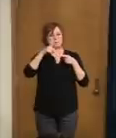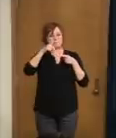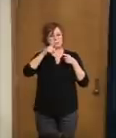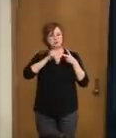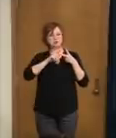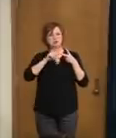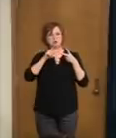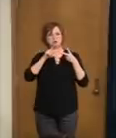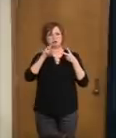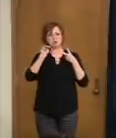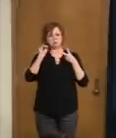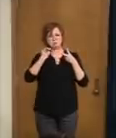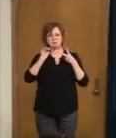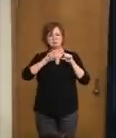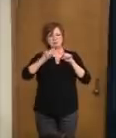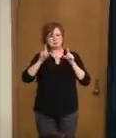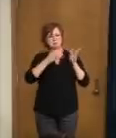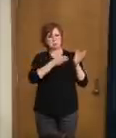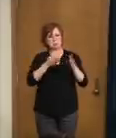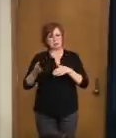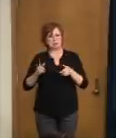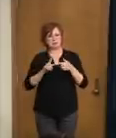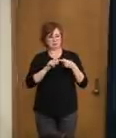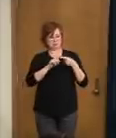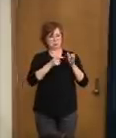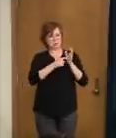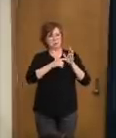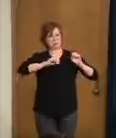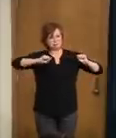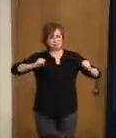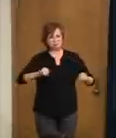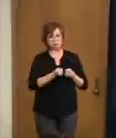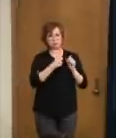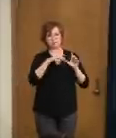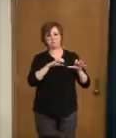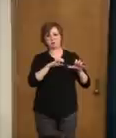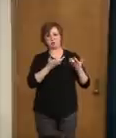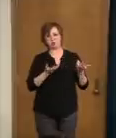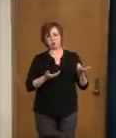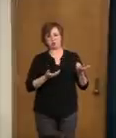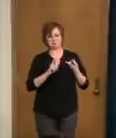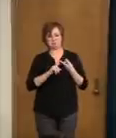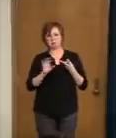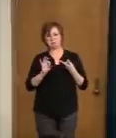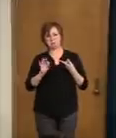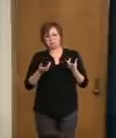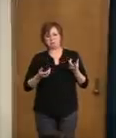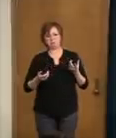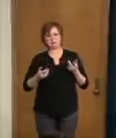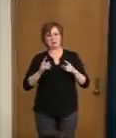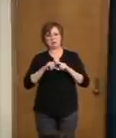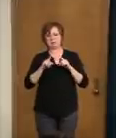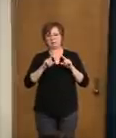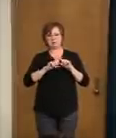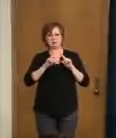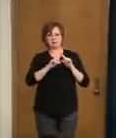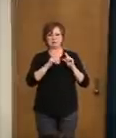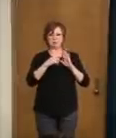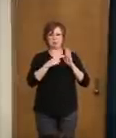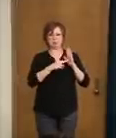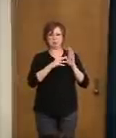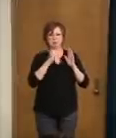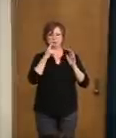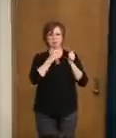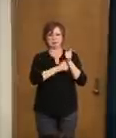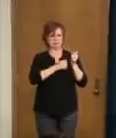delivery requirements, and which creates complexity, and also dealing with the various transportation and distribution challenges